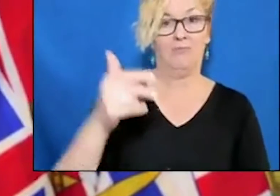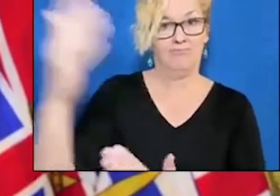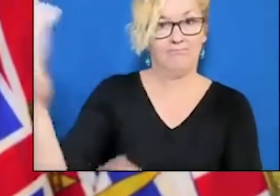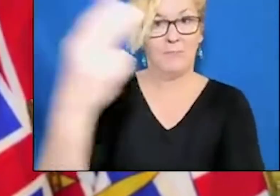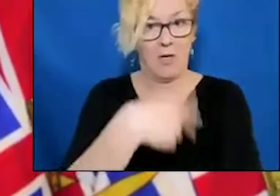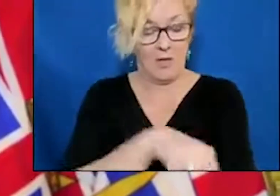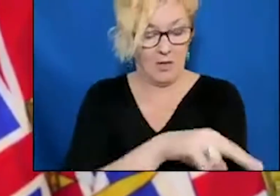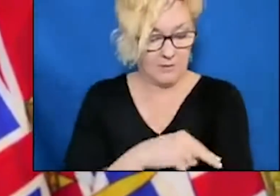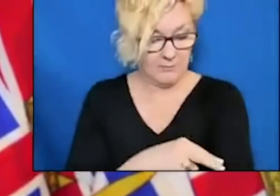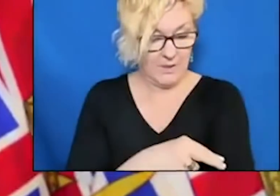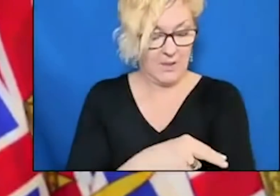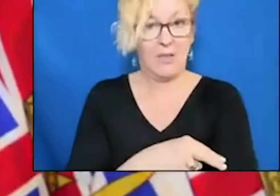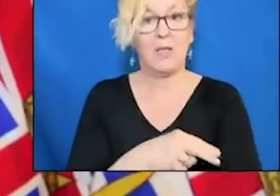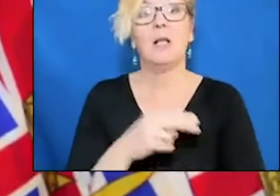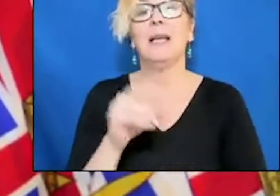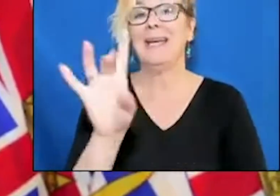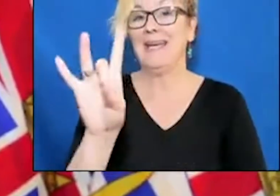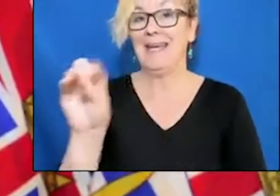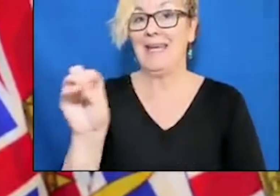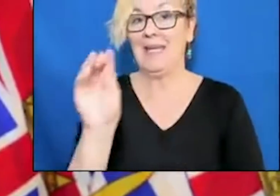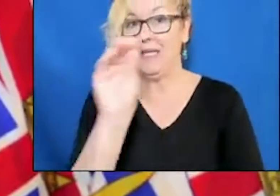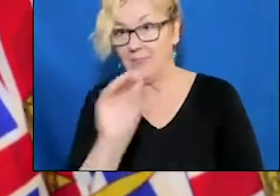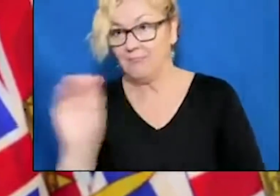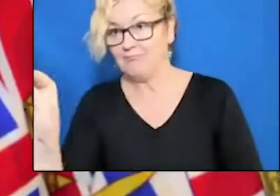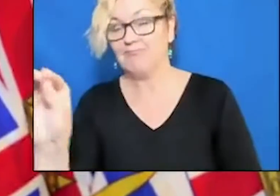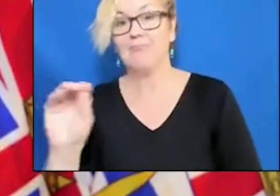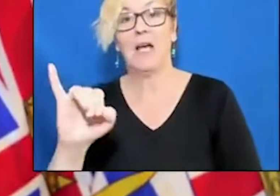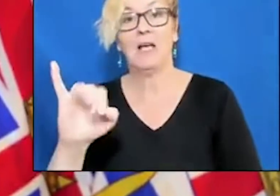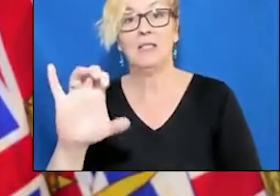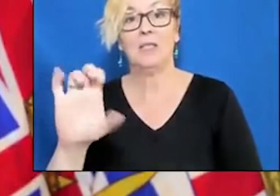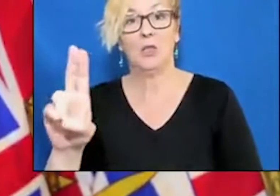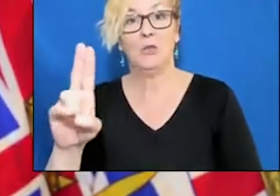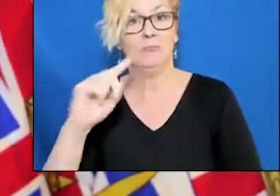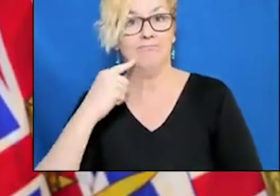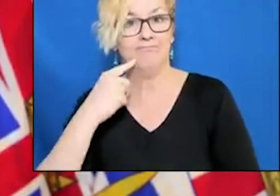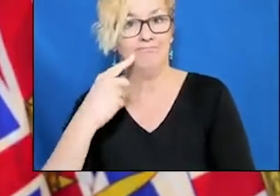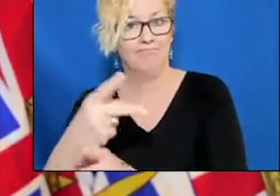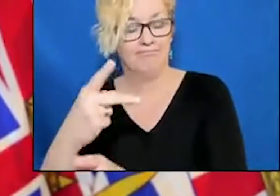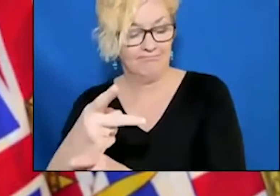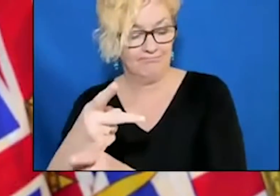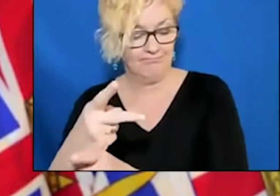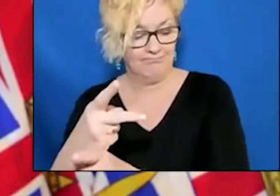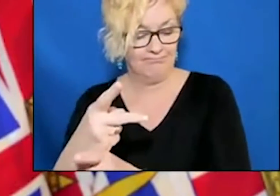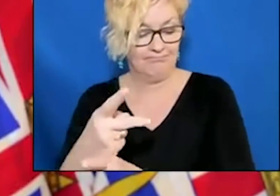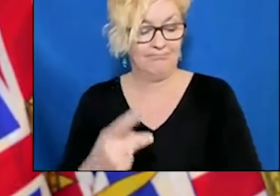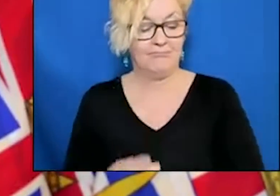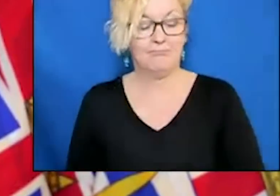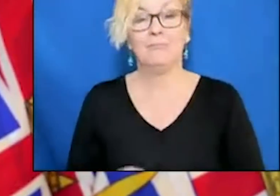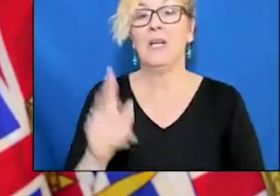hospital right now, 80 people in critical care or ICU. We also have